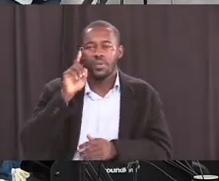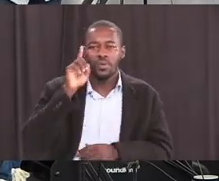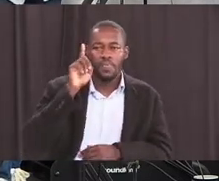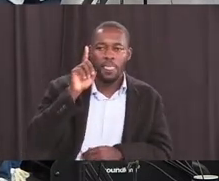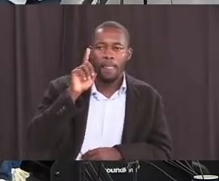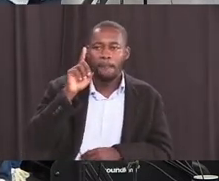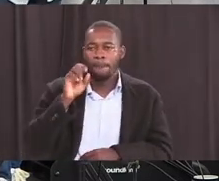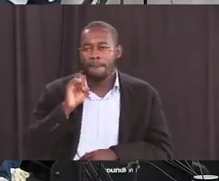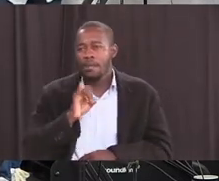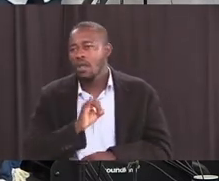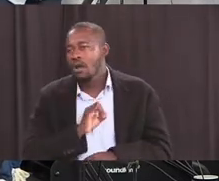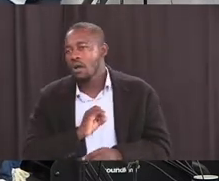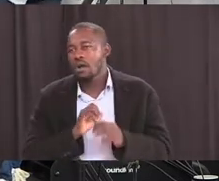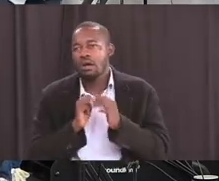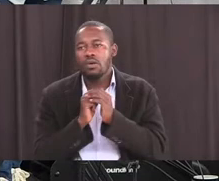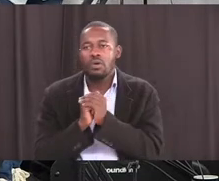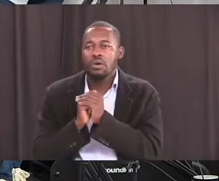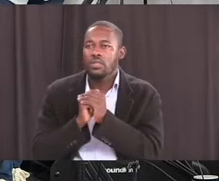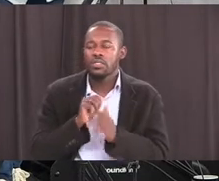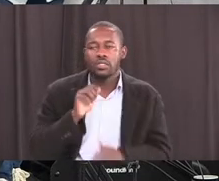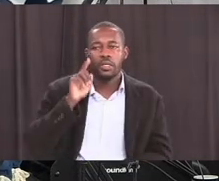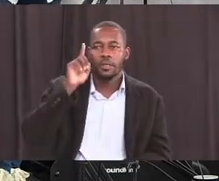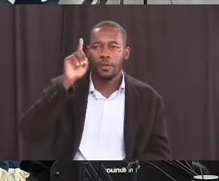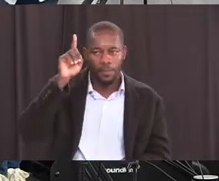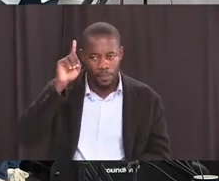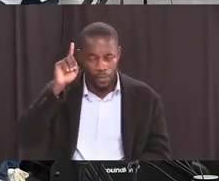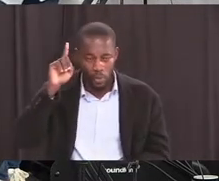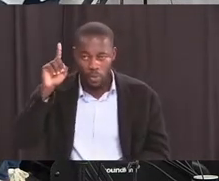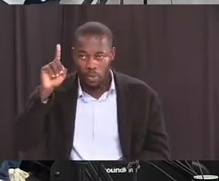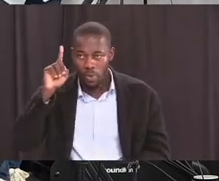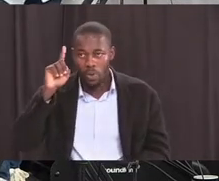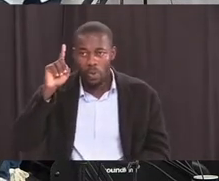you. I worship.